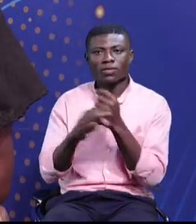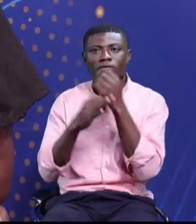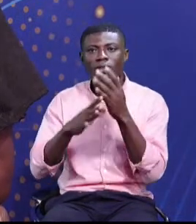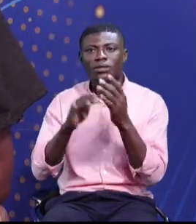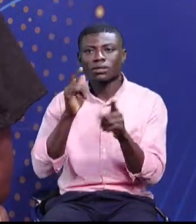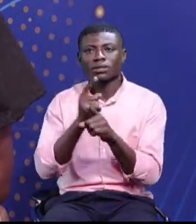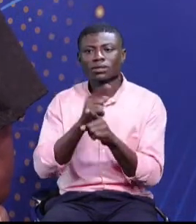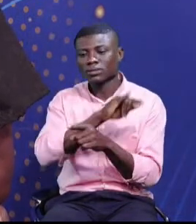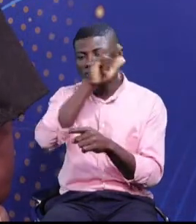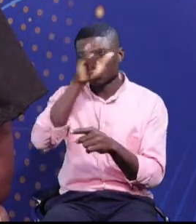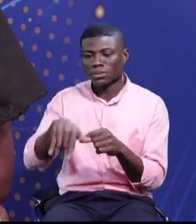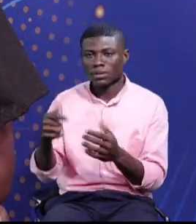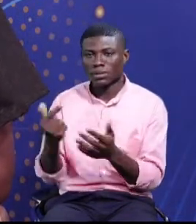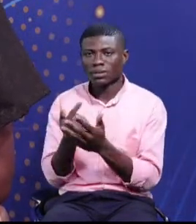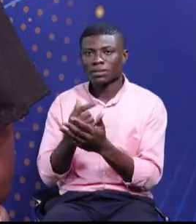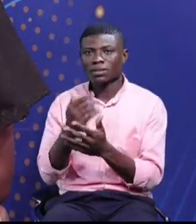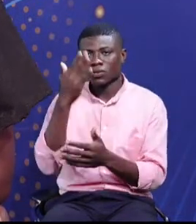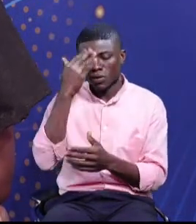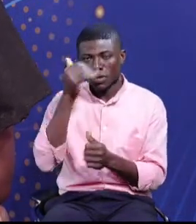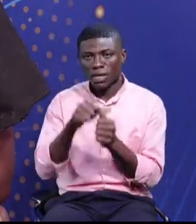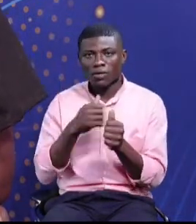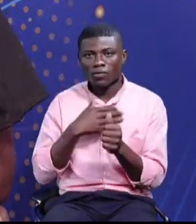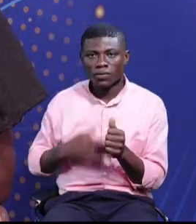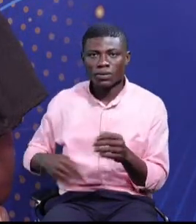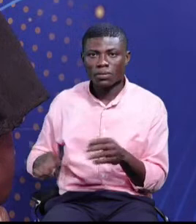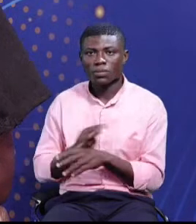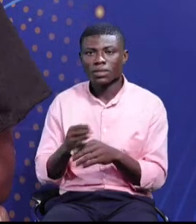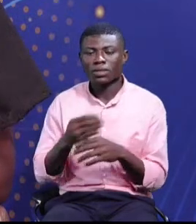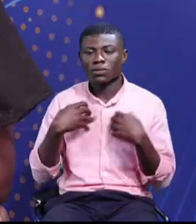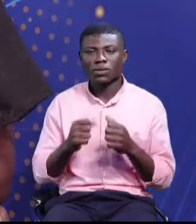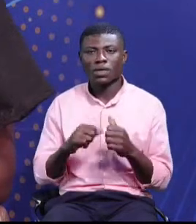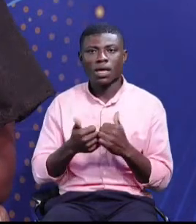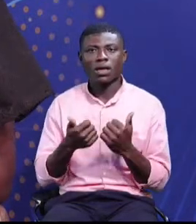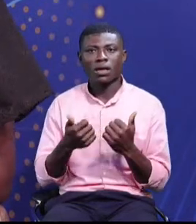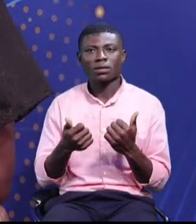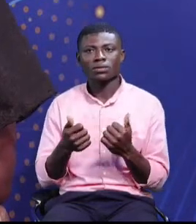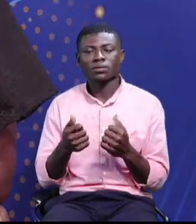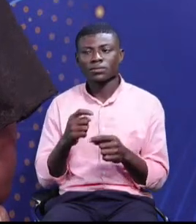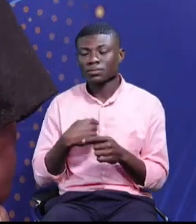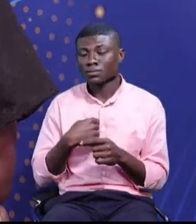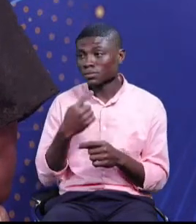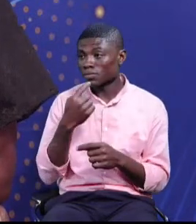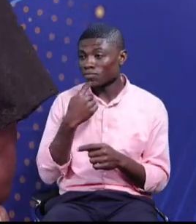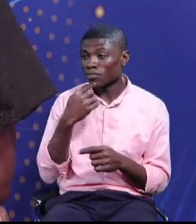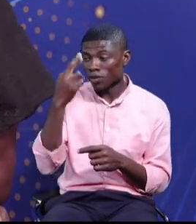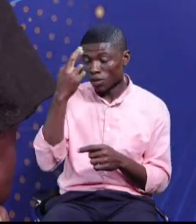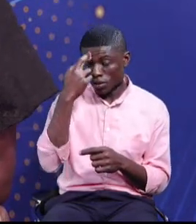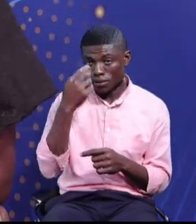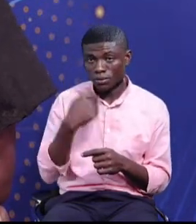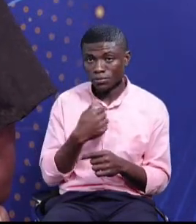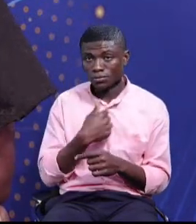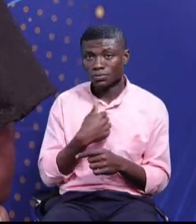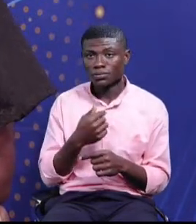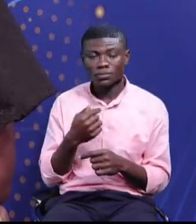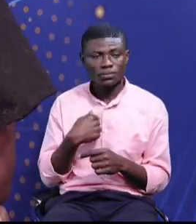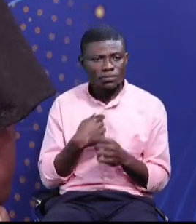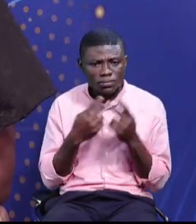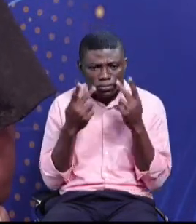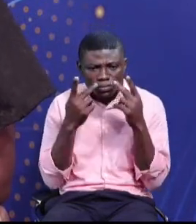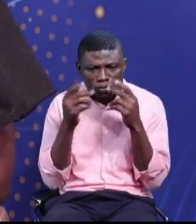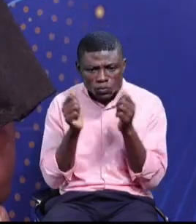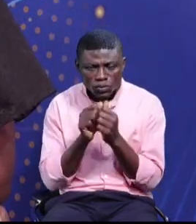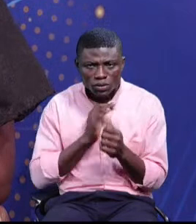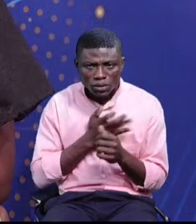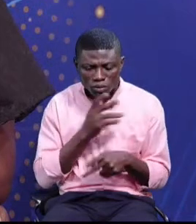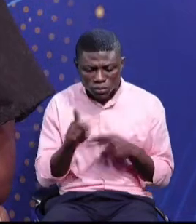coming to invest money, and why is everybody's business doing so well? How come they? And I'm saying this because I've also got my ear on the ground with our